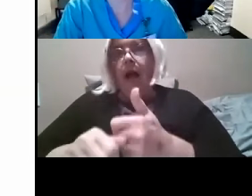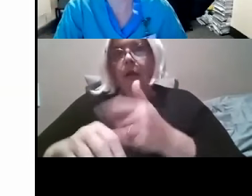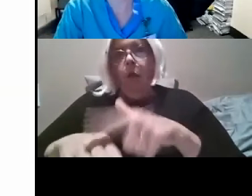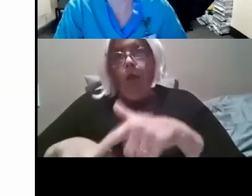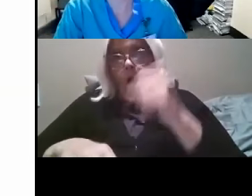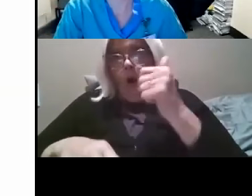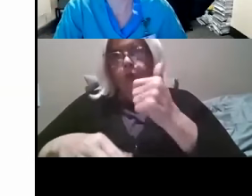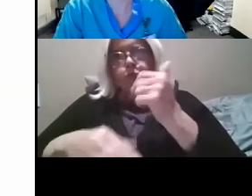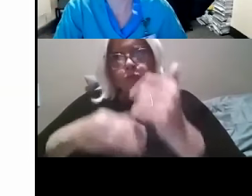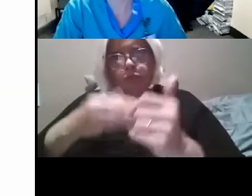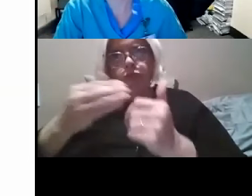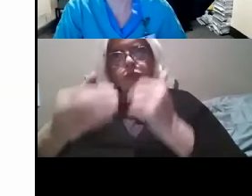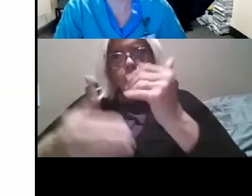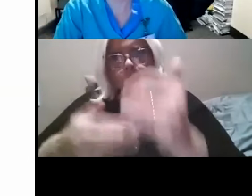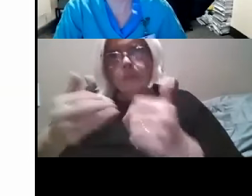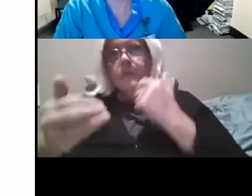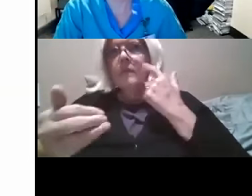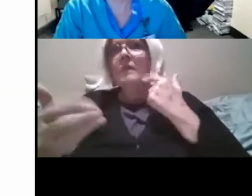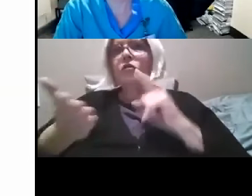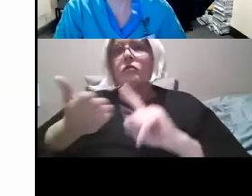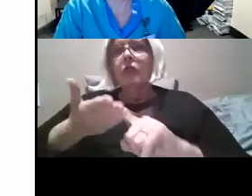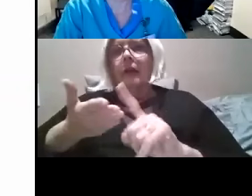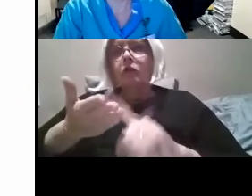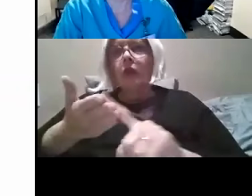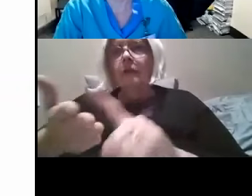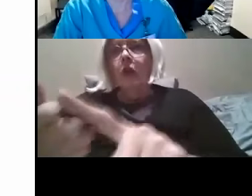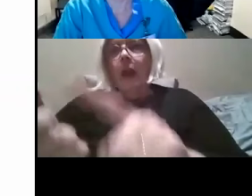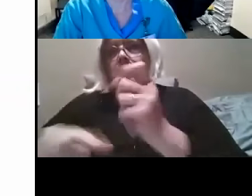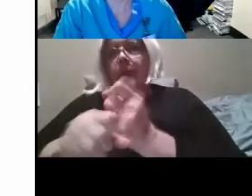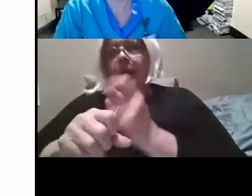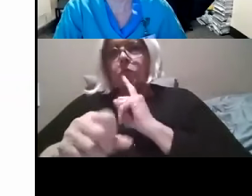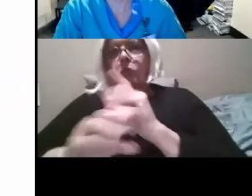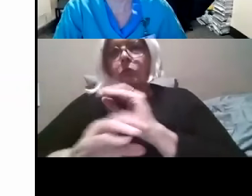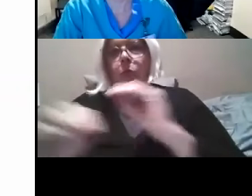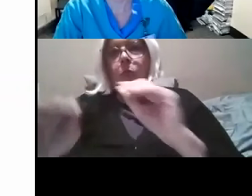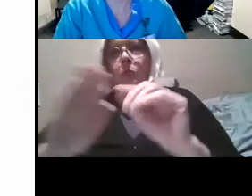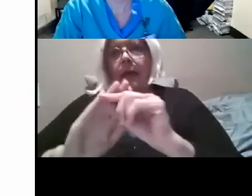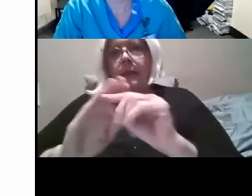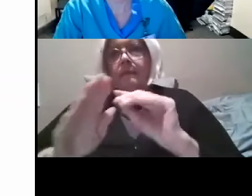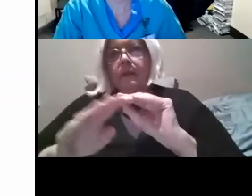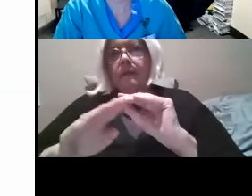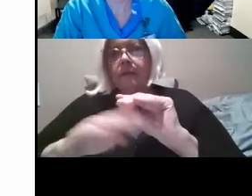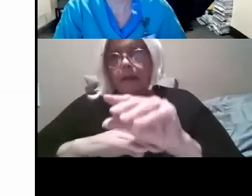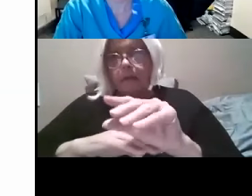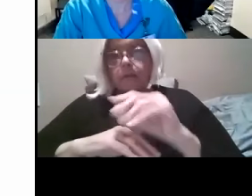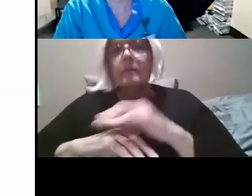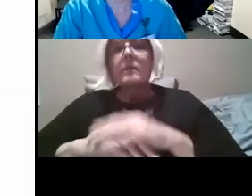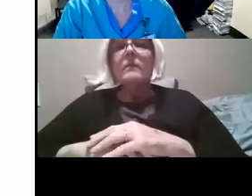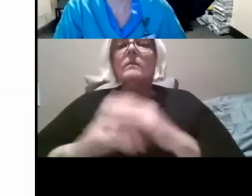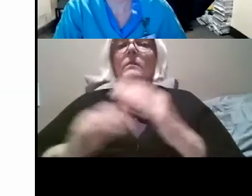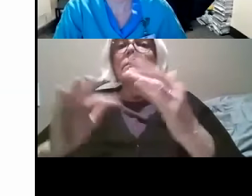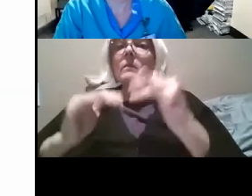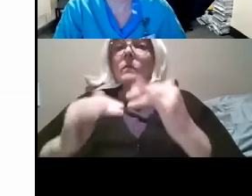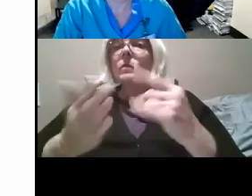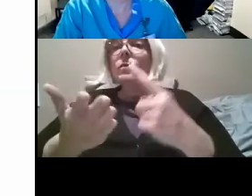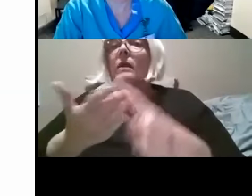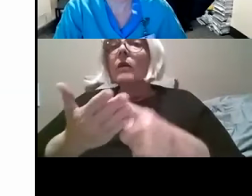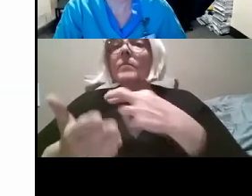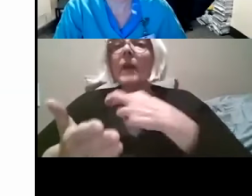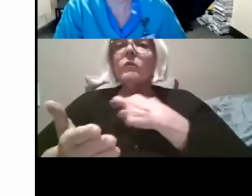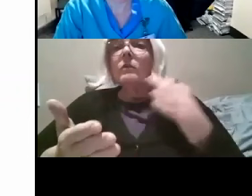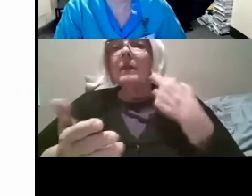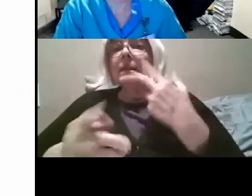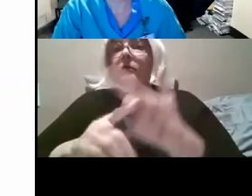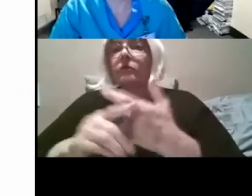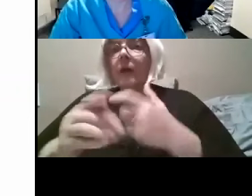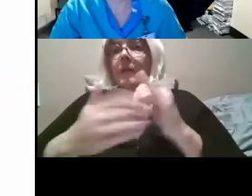So we talked about some of the risks from the vaccine, but again, kind of thinking about, okay, well, we're weighing